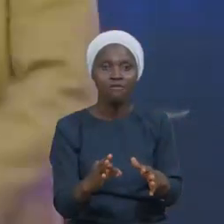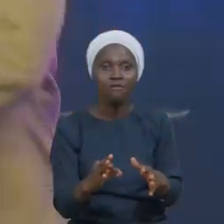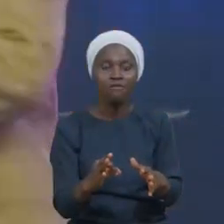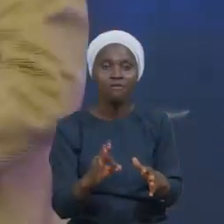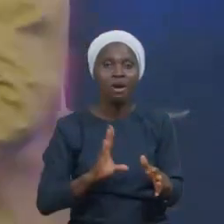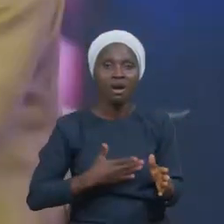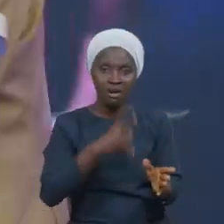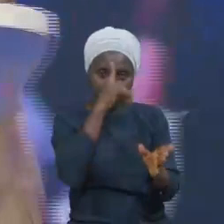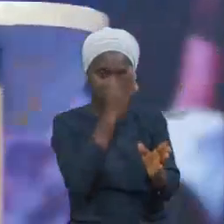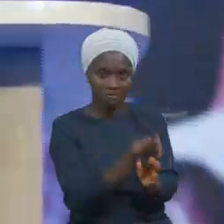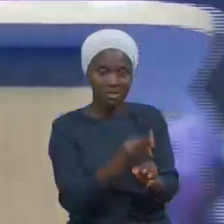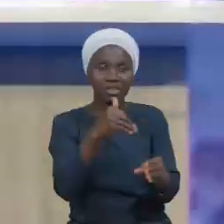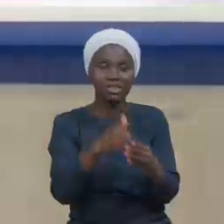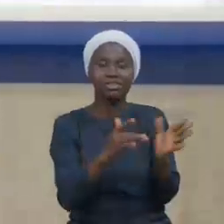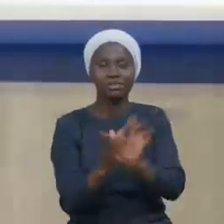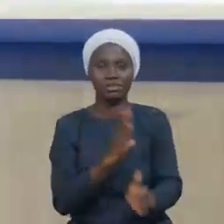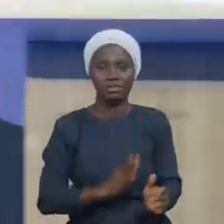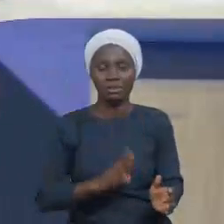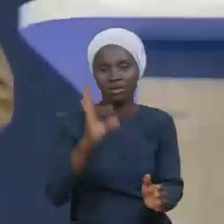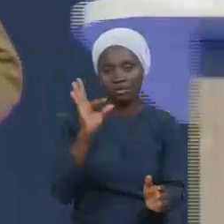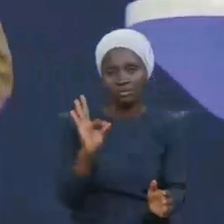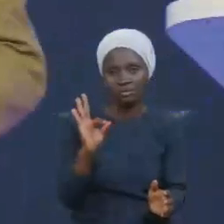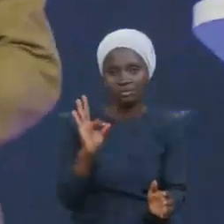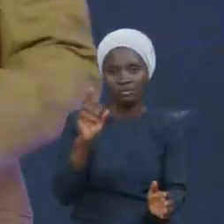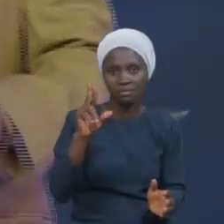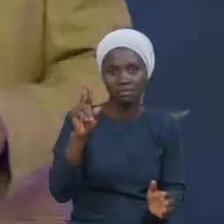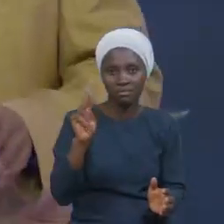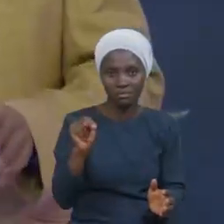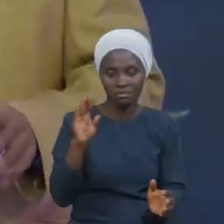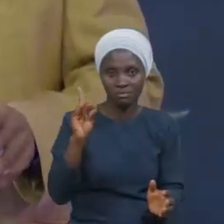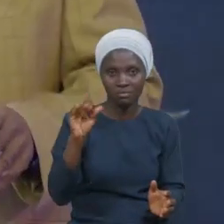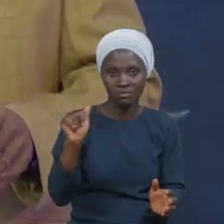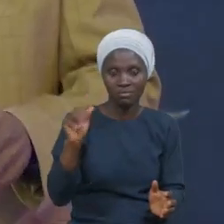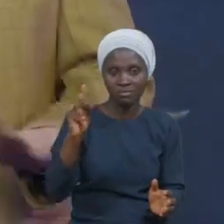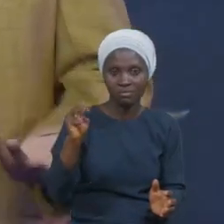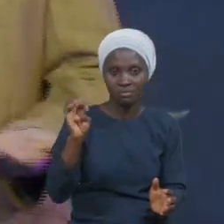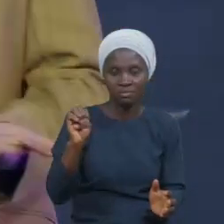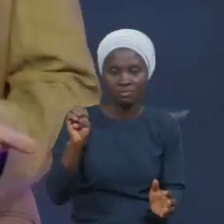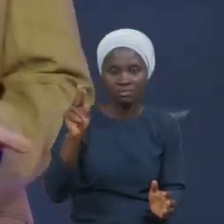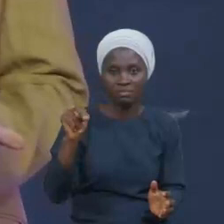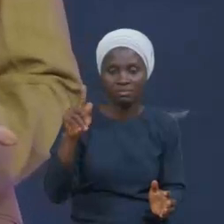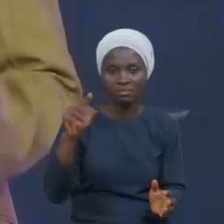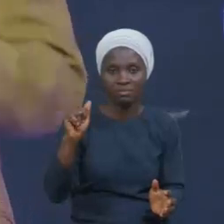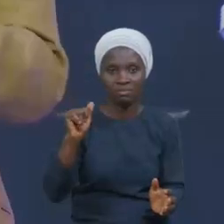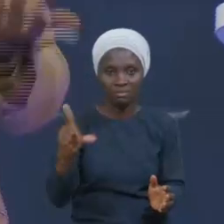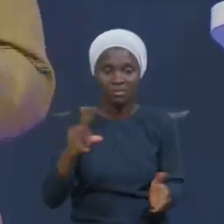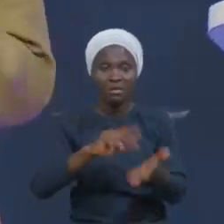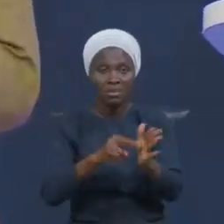of Jesus. Fundamental. That is very important, very